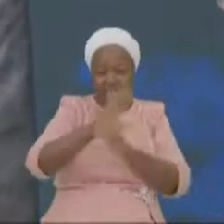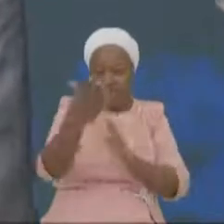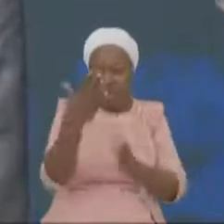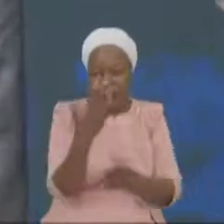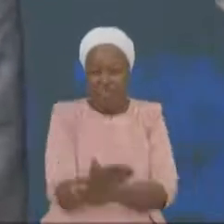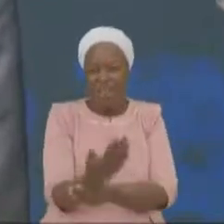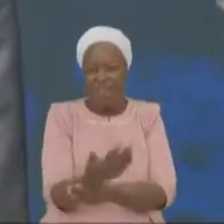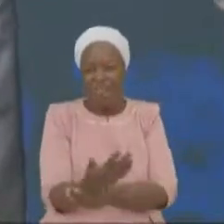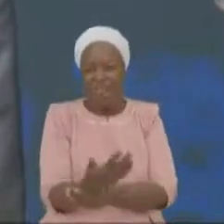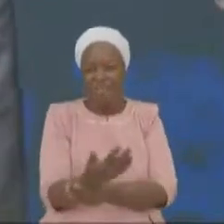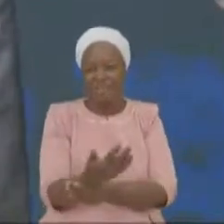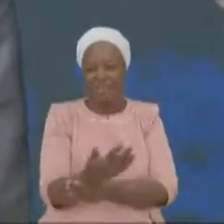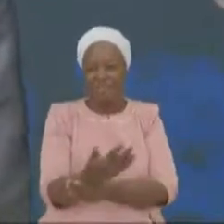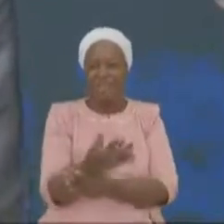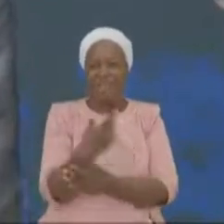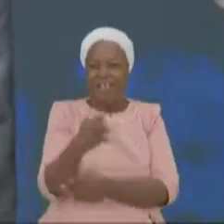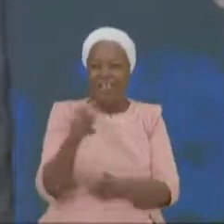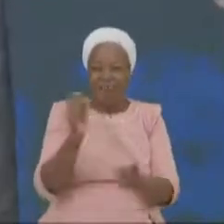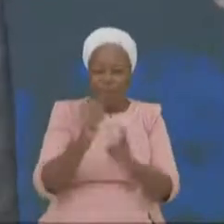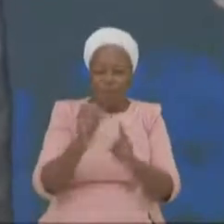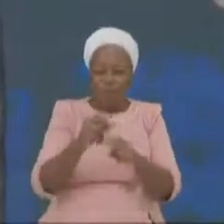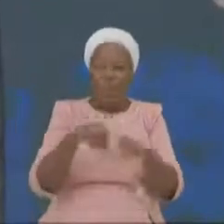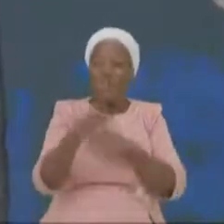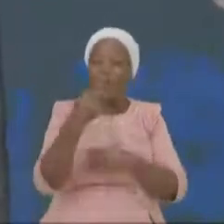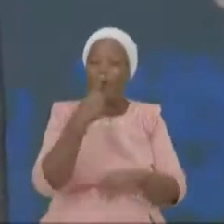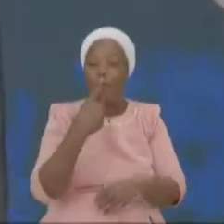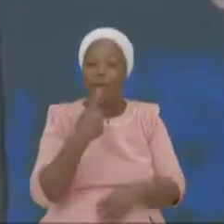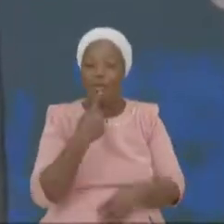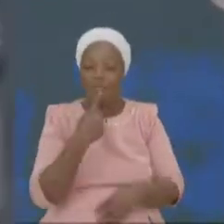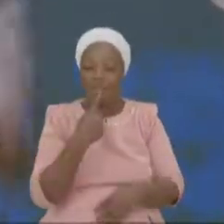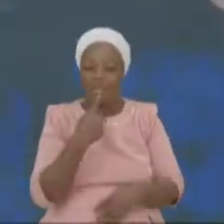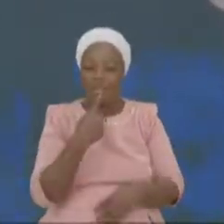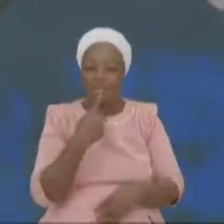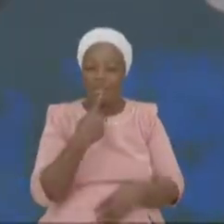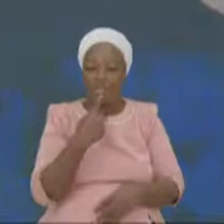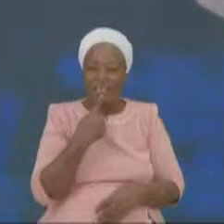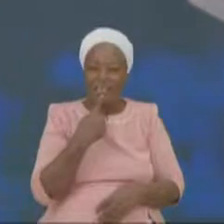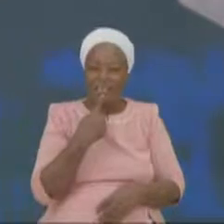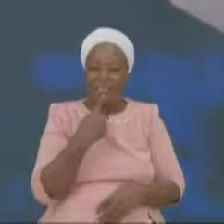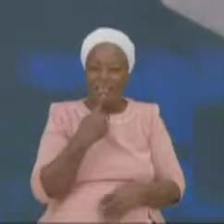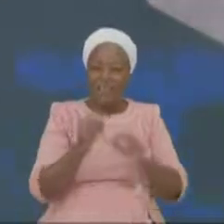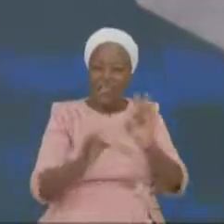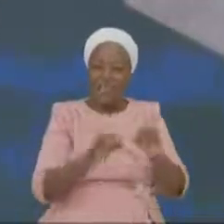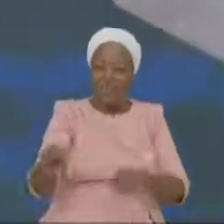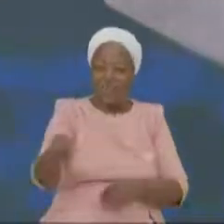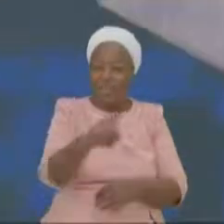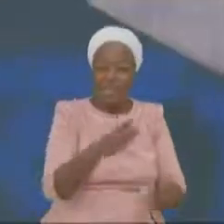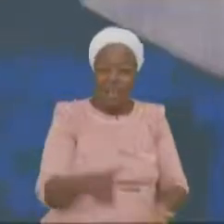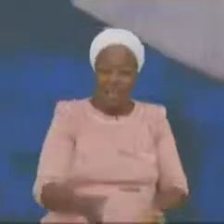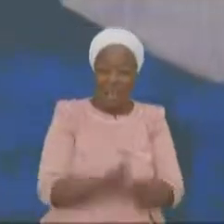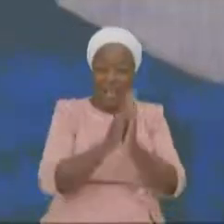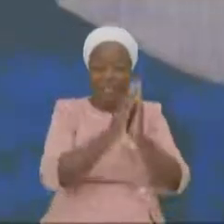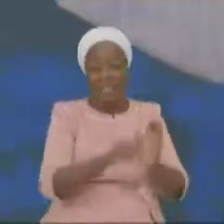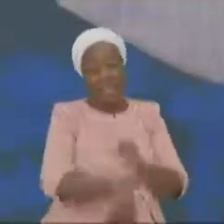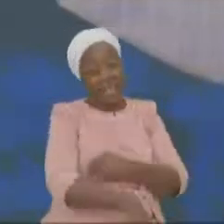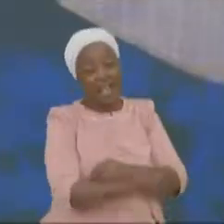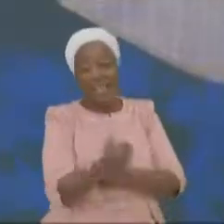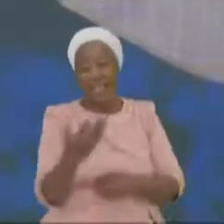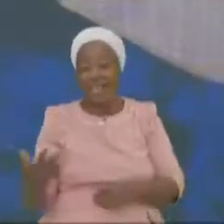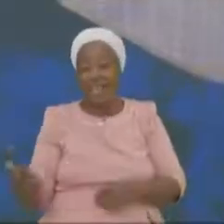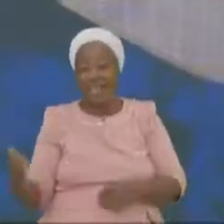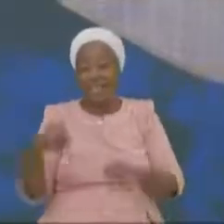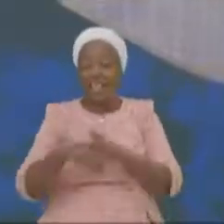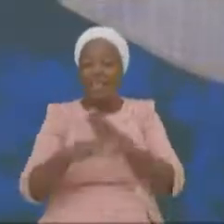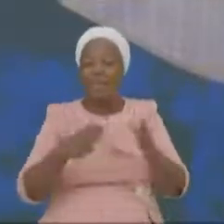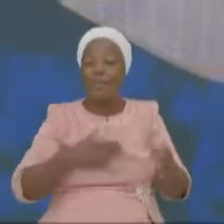hand. The word in your mouth. If ye ask anything in